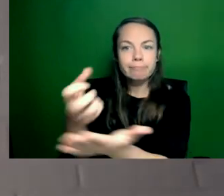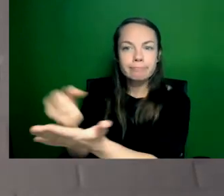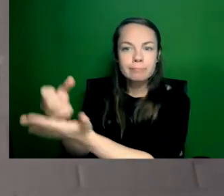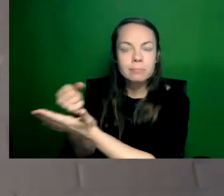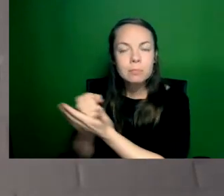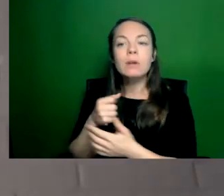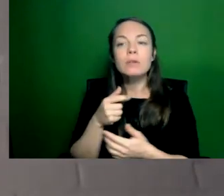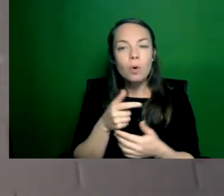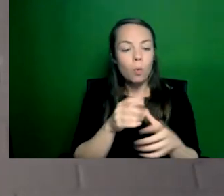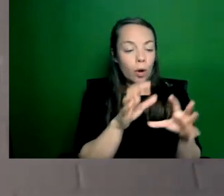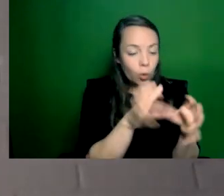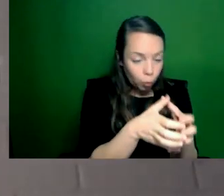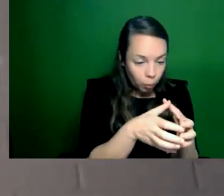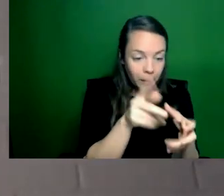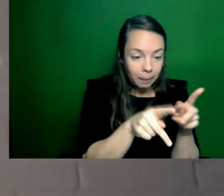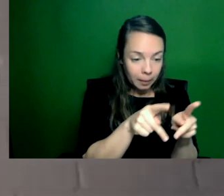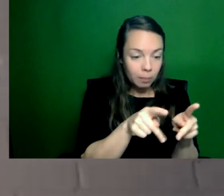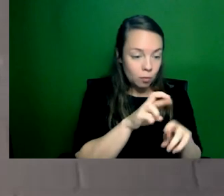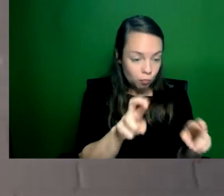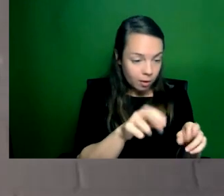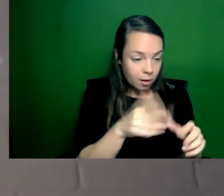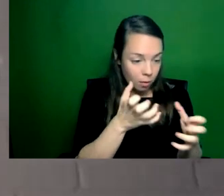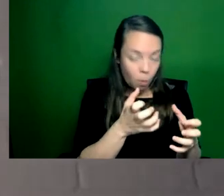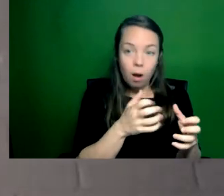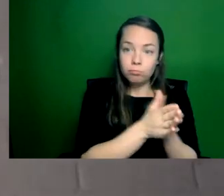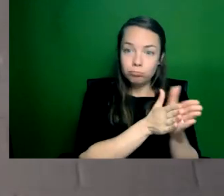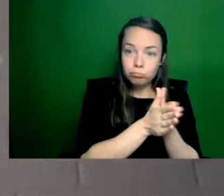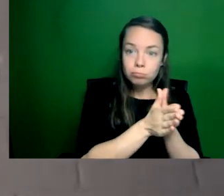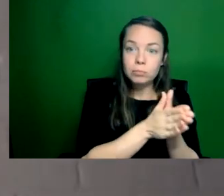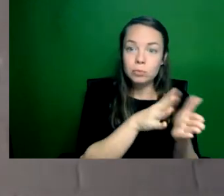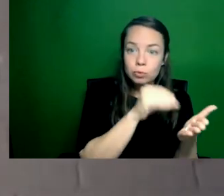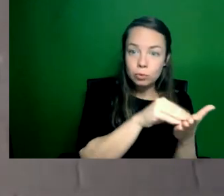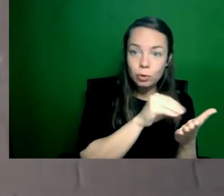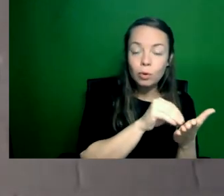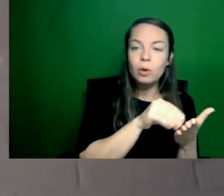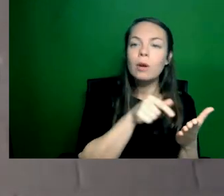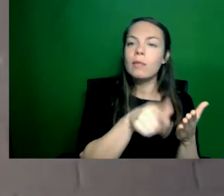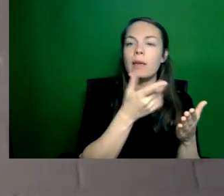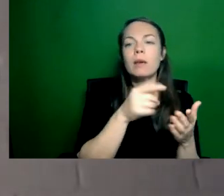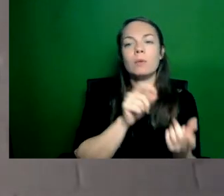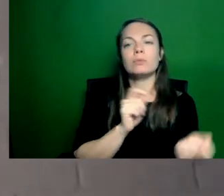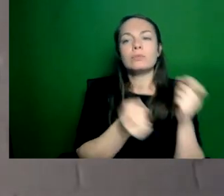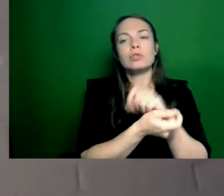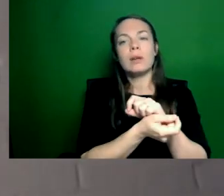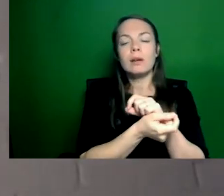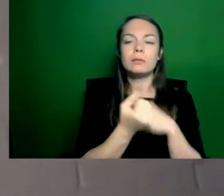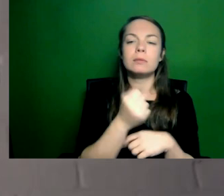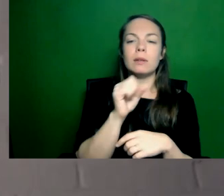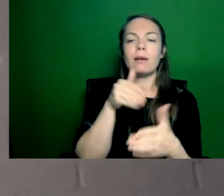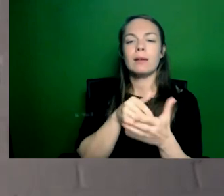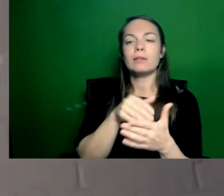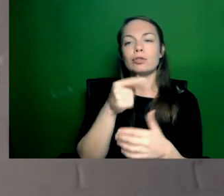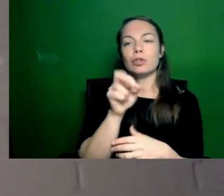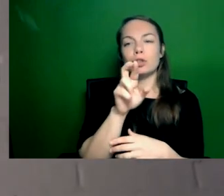and cultivate those pockets of people who are willing to listen and willing to take a stand against gender-based violence and say, you know, I know